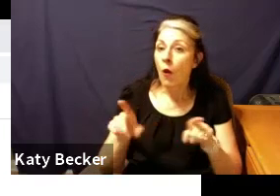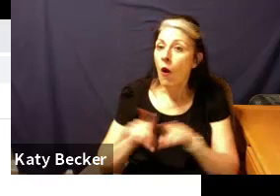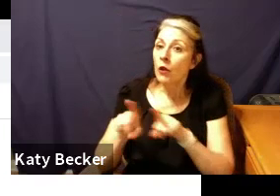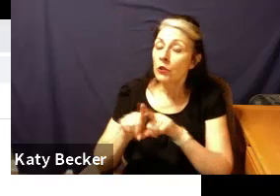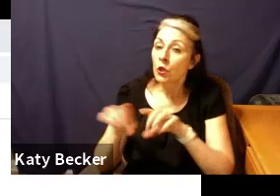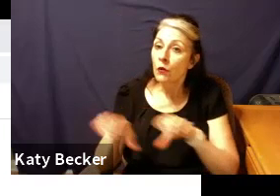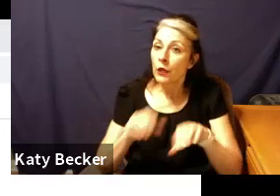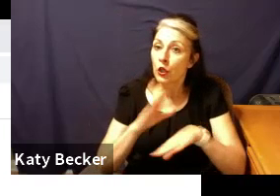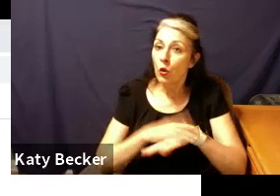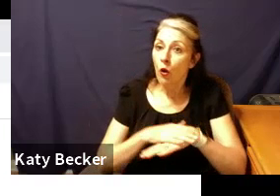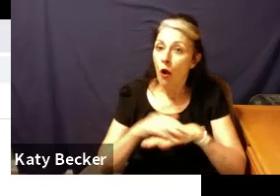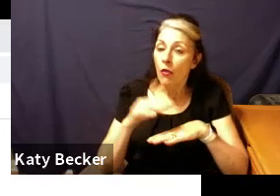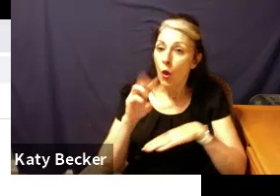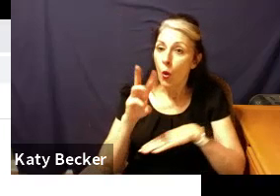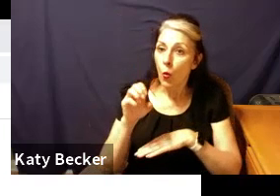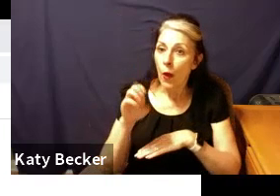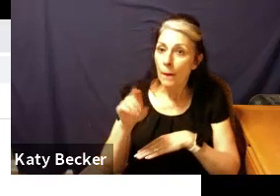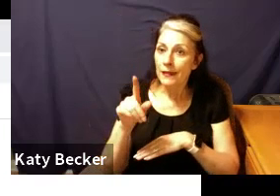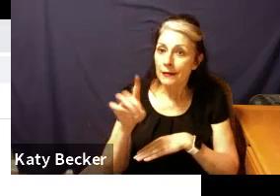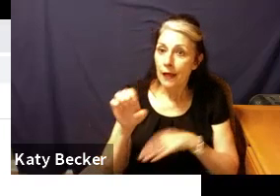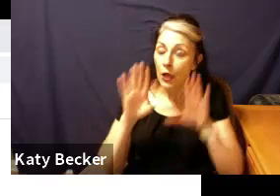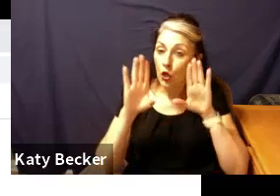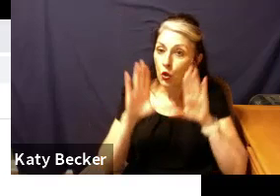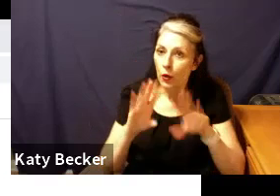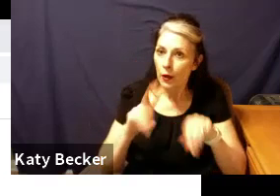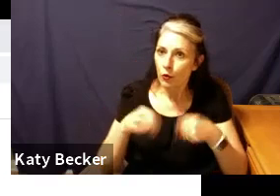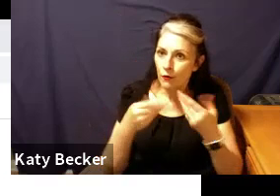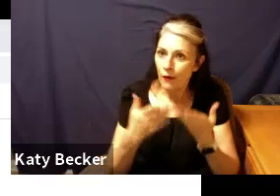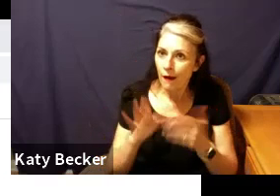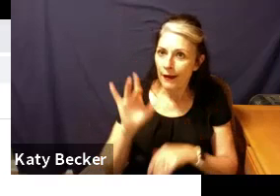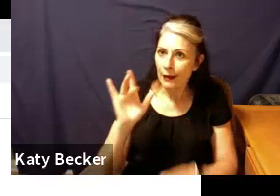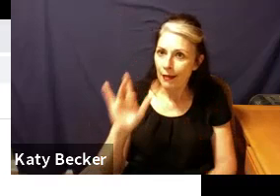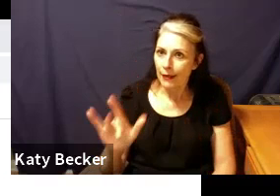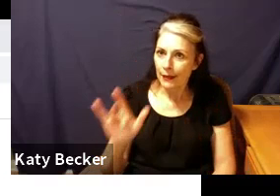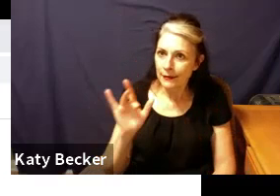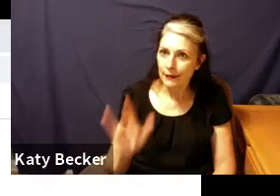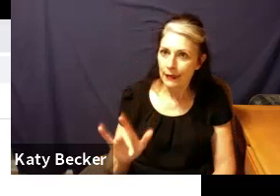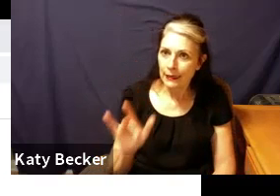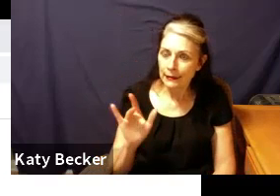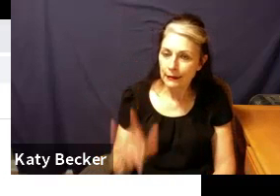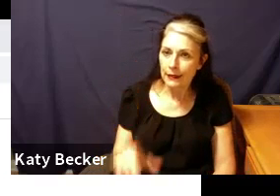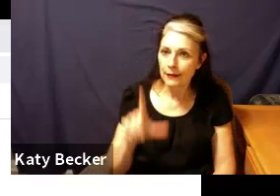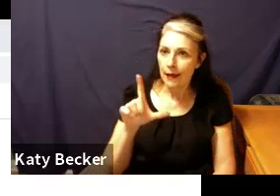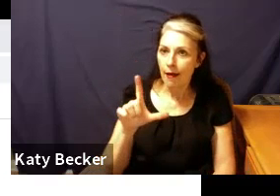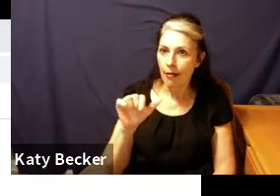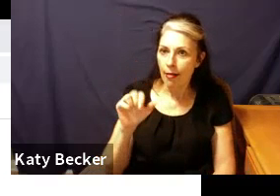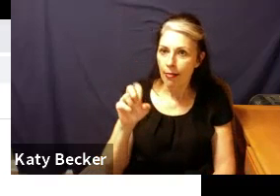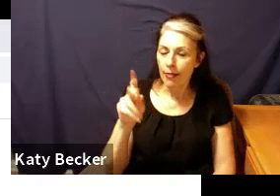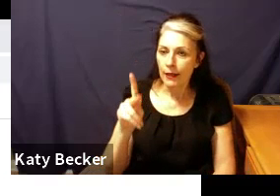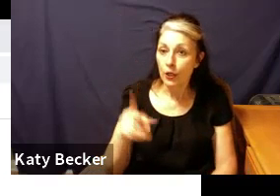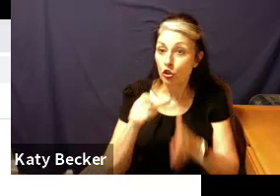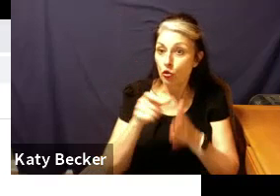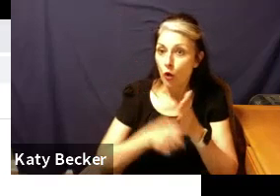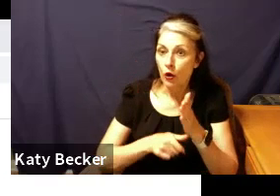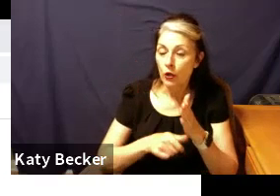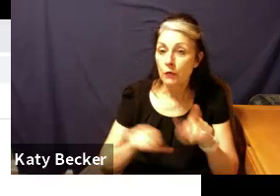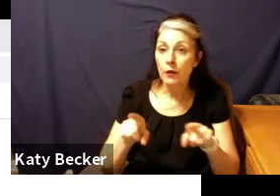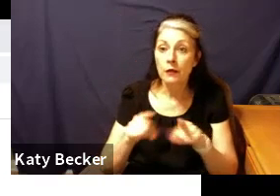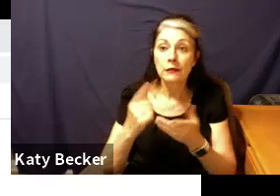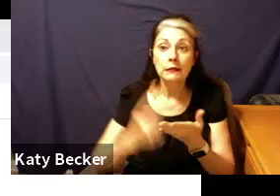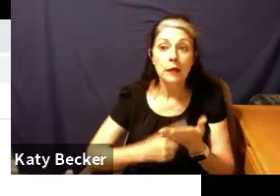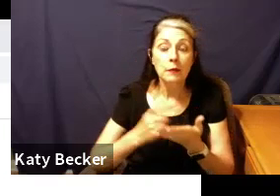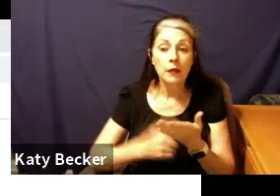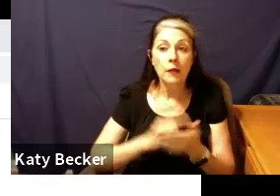do on the website, which is great. They will provide links to, like I mentioned earlier, to articles, but sometimes if